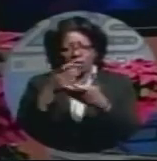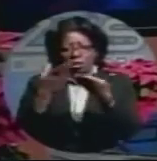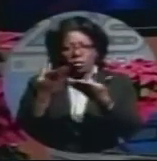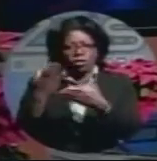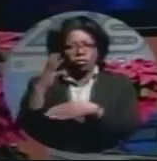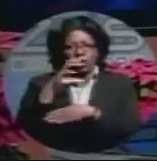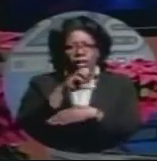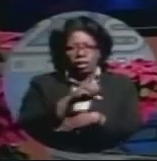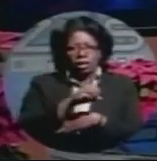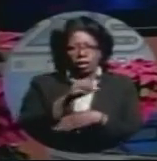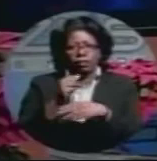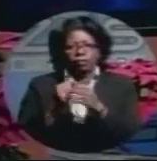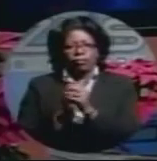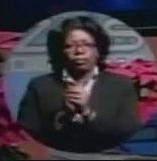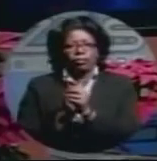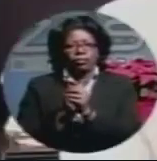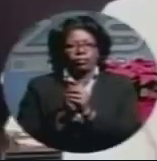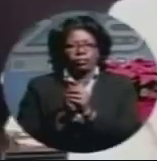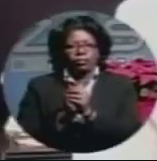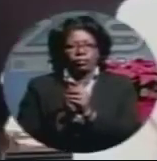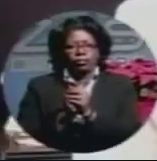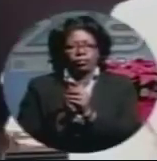missed.